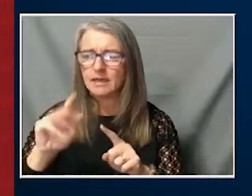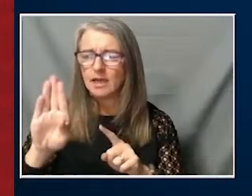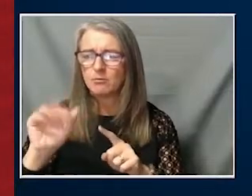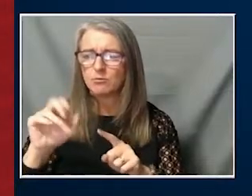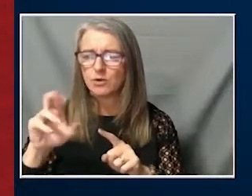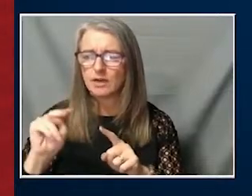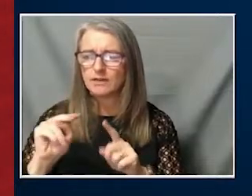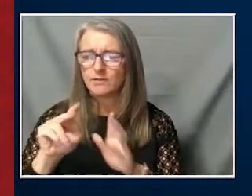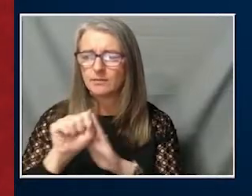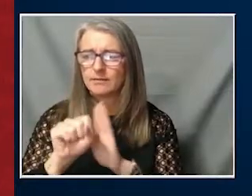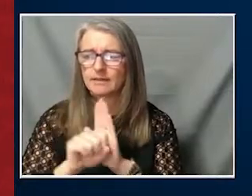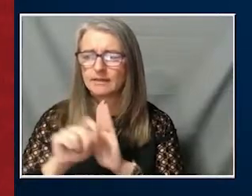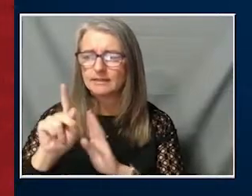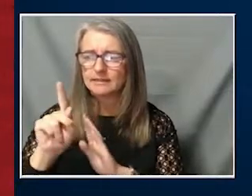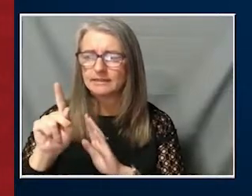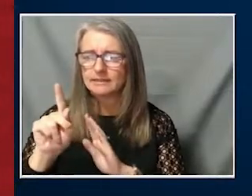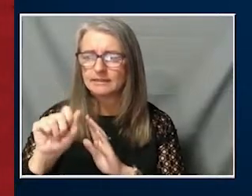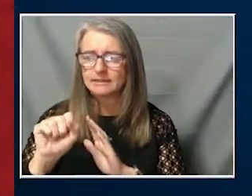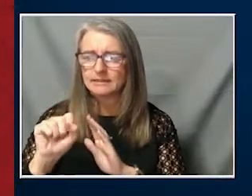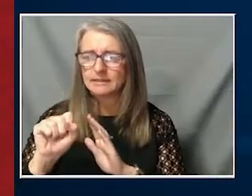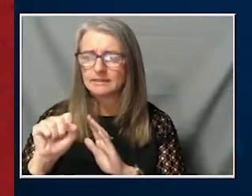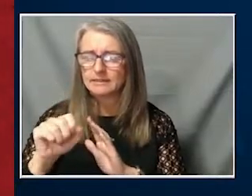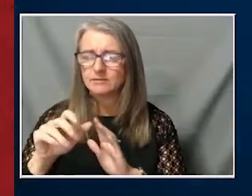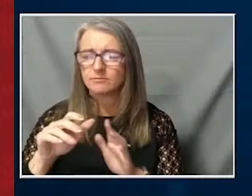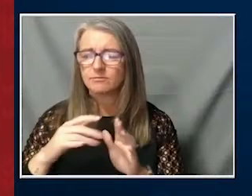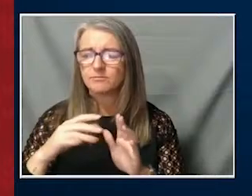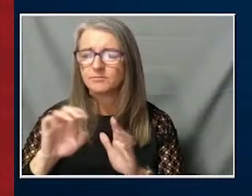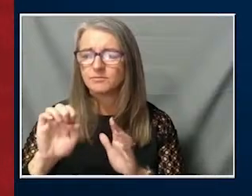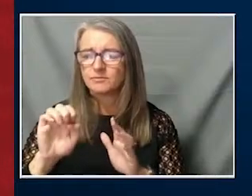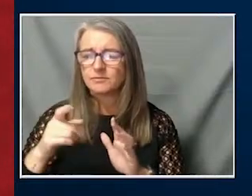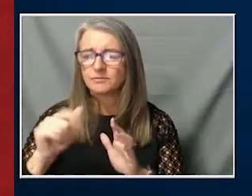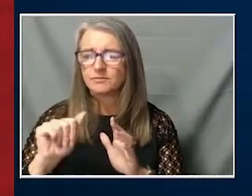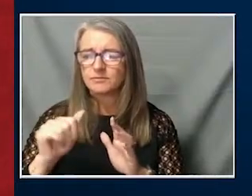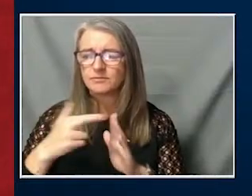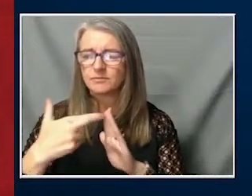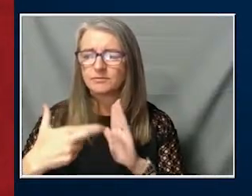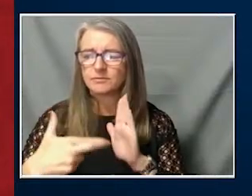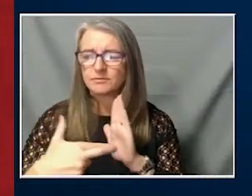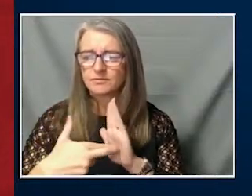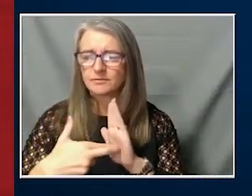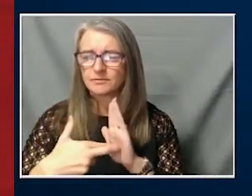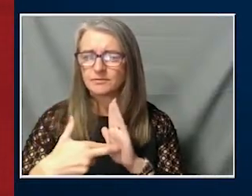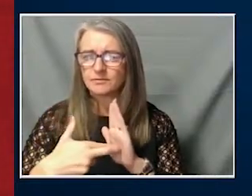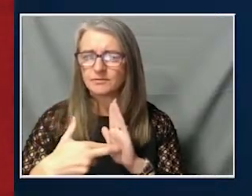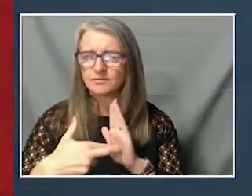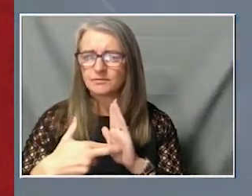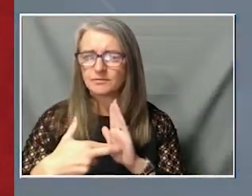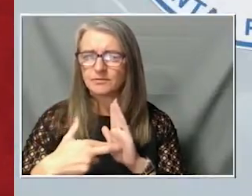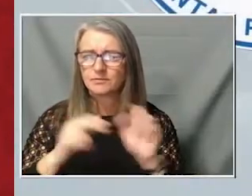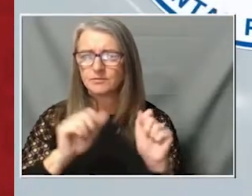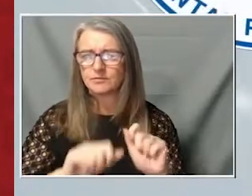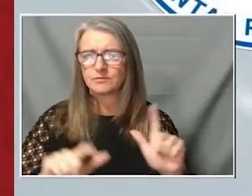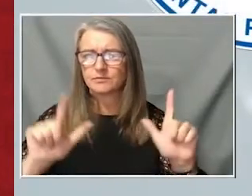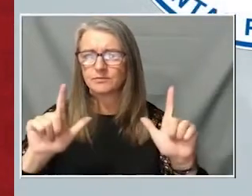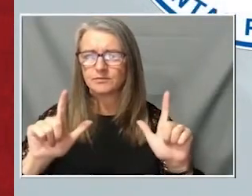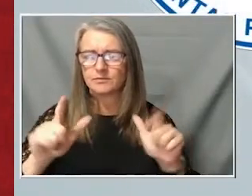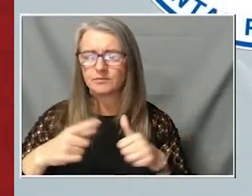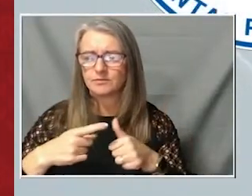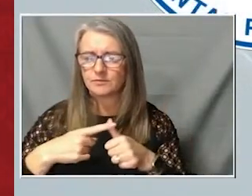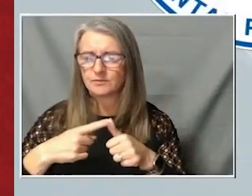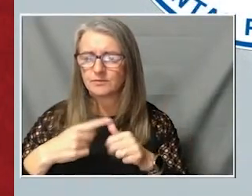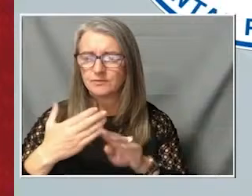Molly, explain the current EPA radon guidelines. They're right here. We want to show them on your screen. And first, before you do